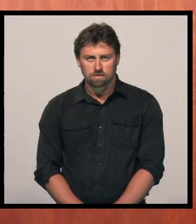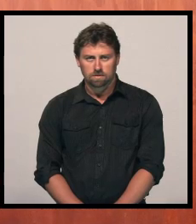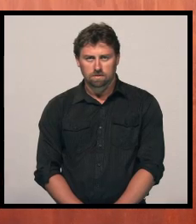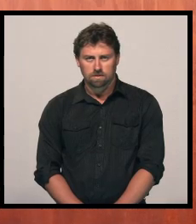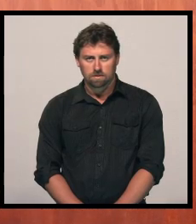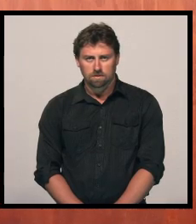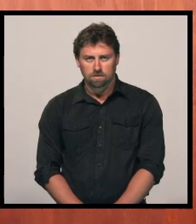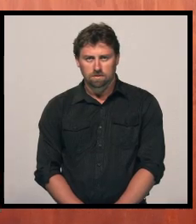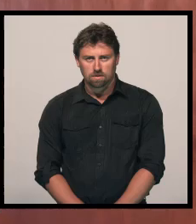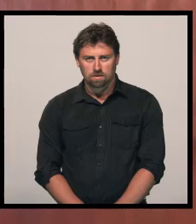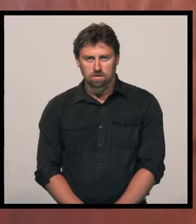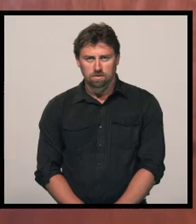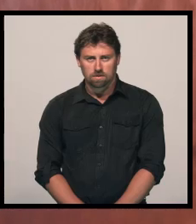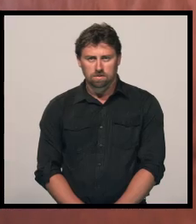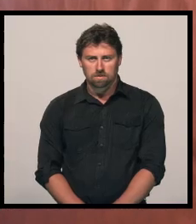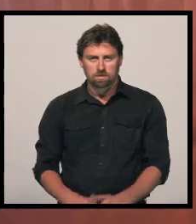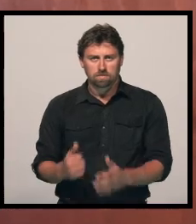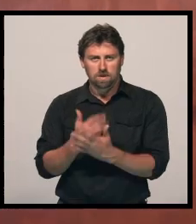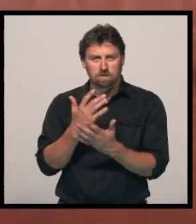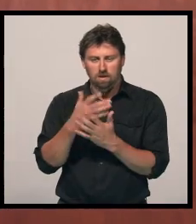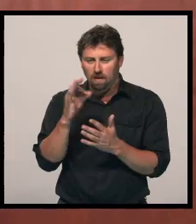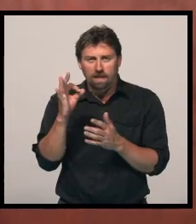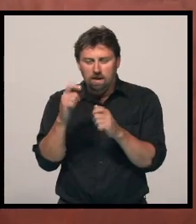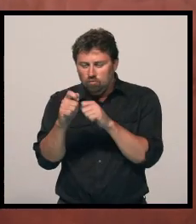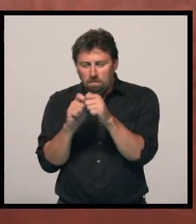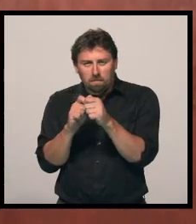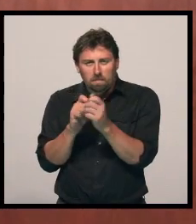I'm just looking for any pieces to tear out. There's a little bit in